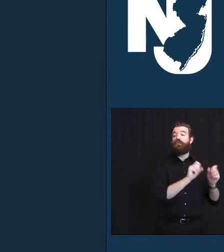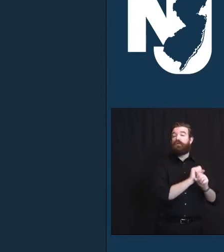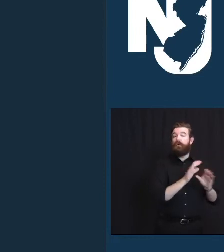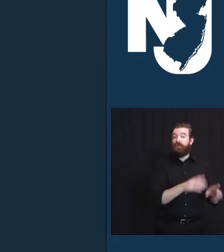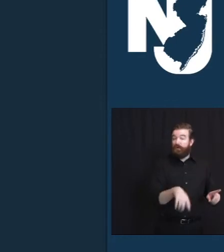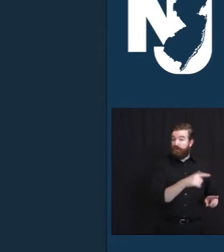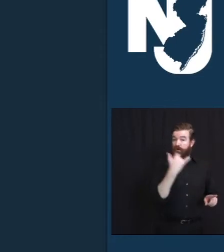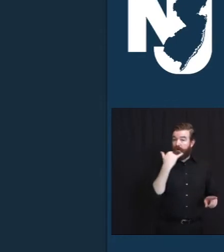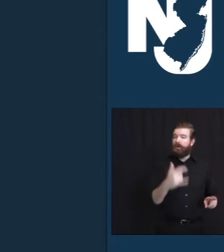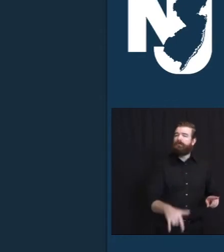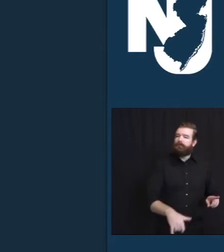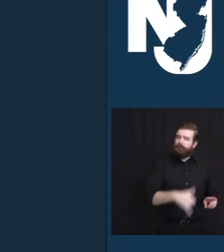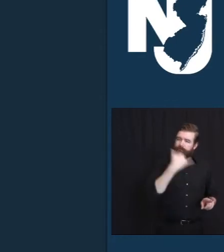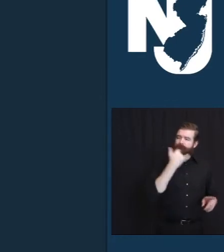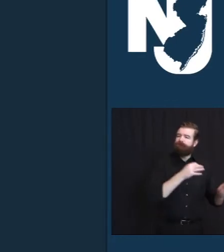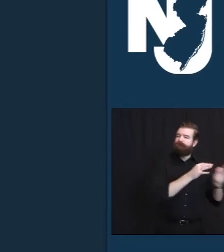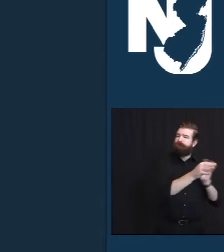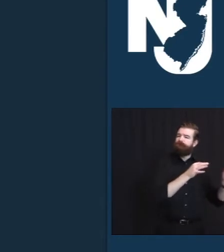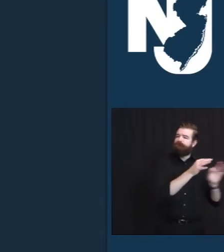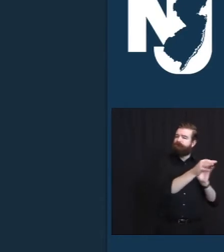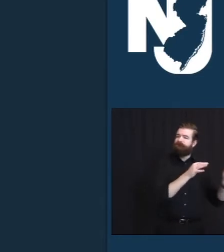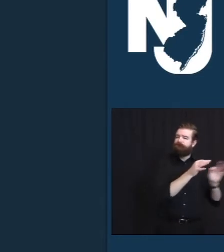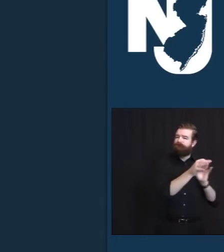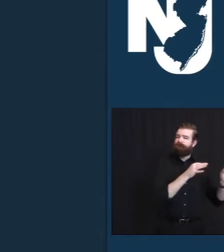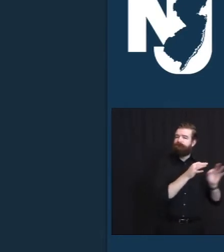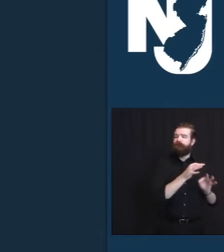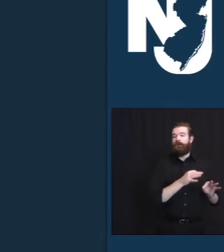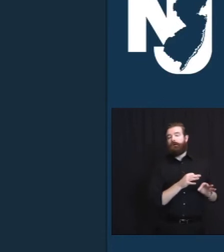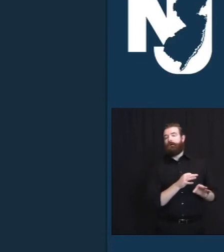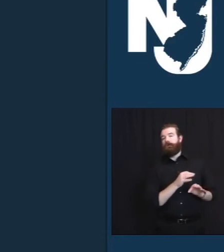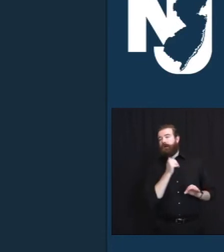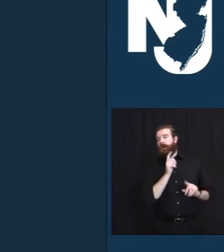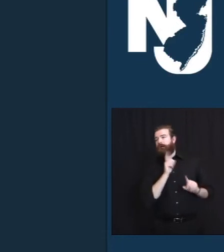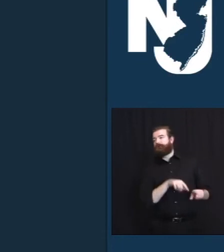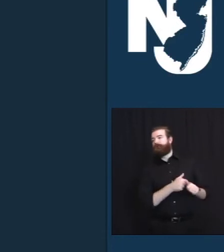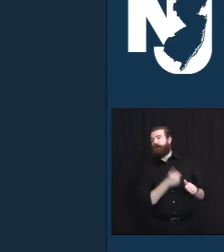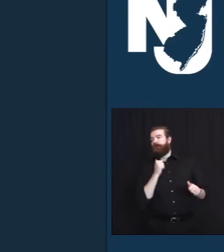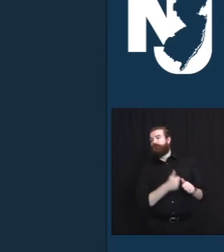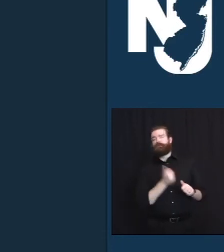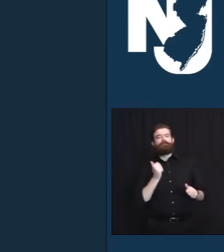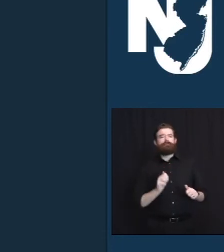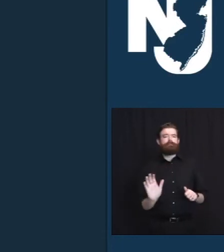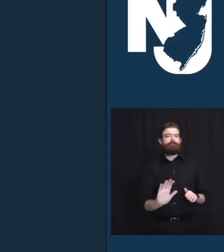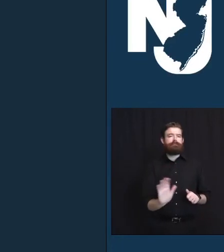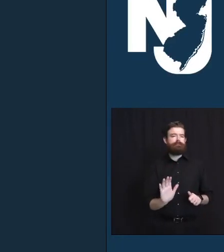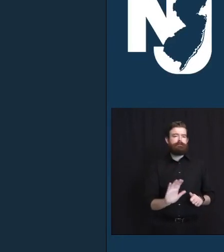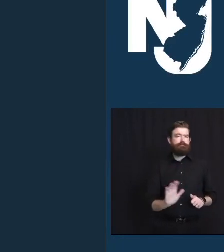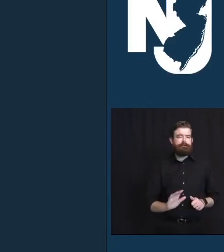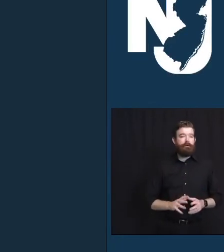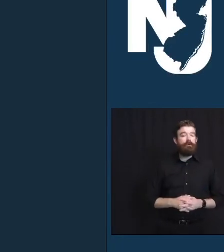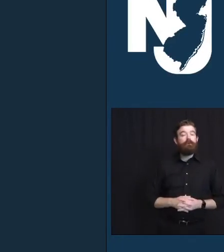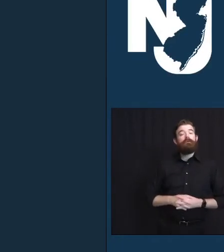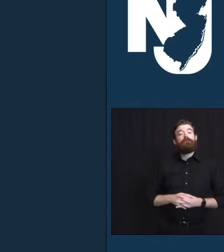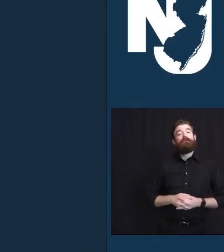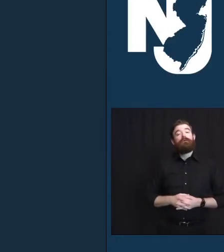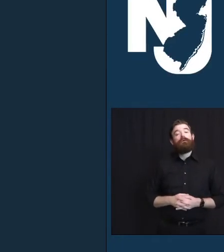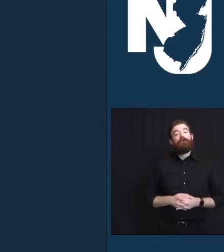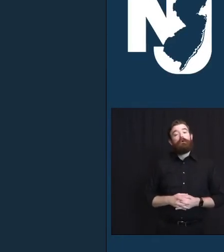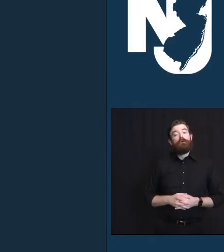to ensure they have the resources they need to stay safe and slow the spread of the virus. Over the past week, we've added